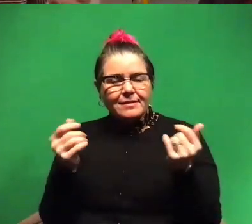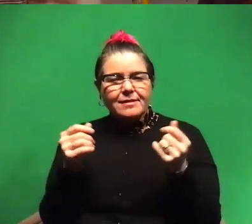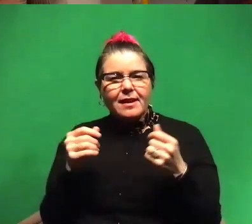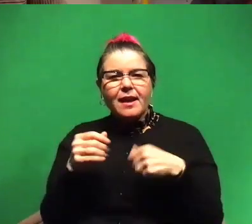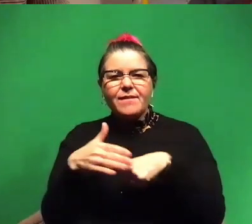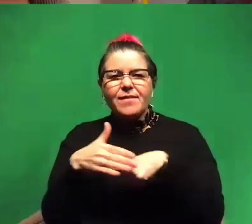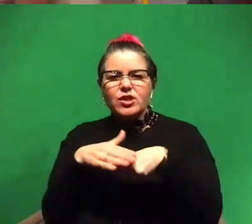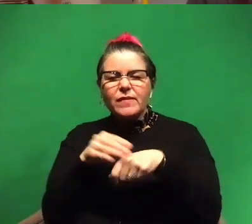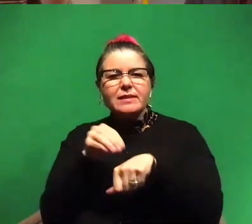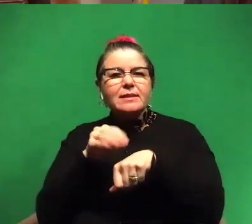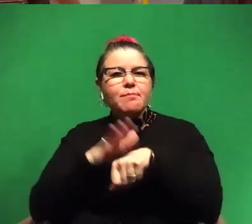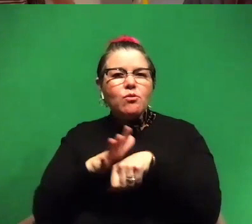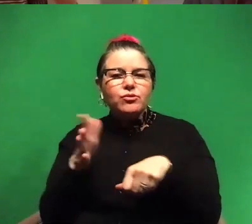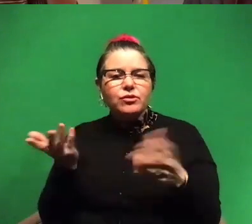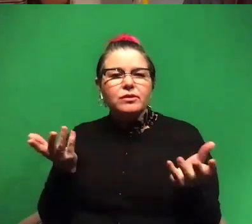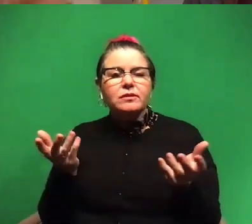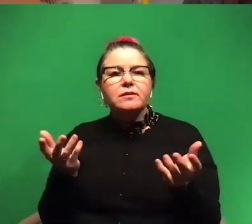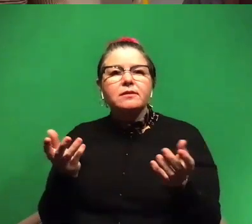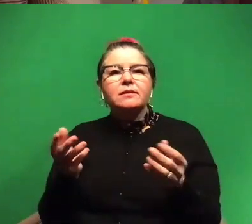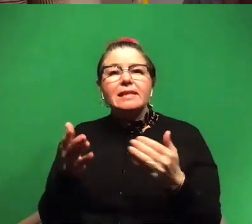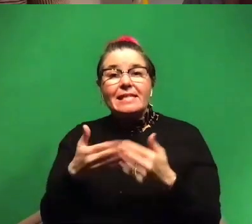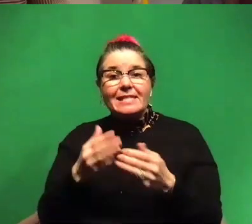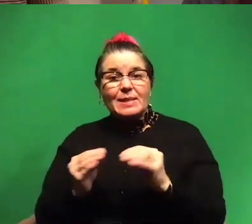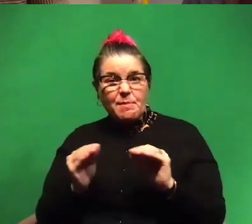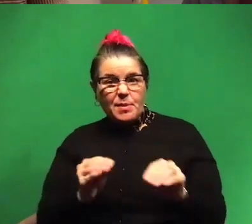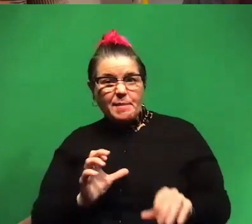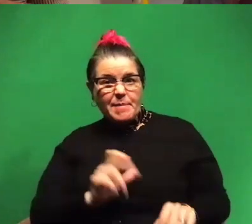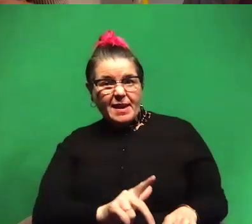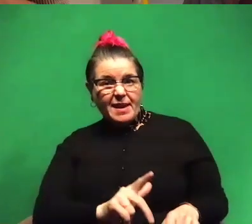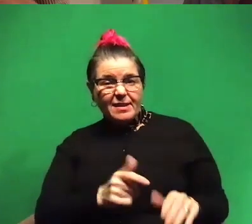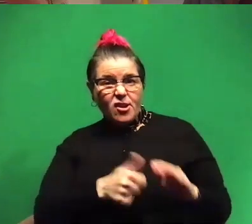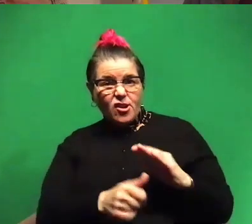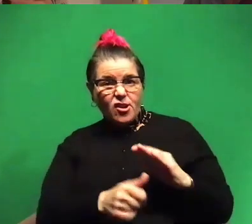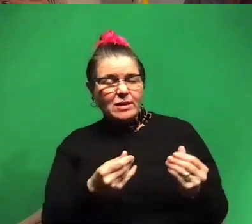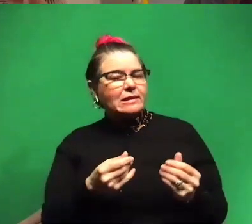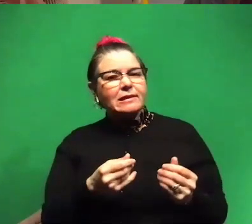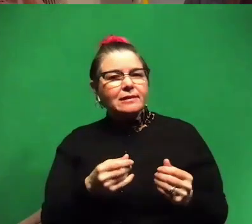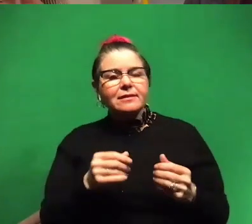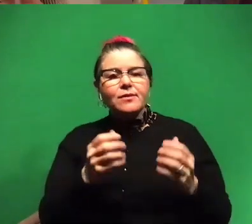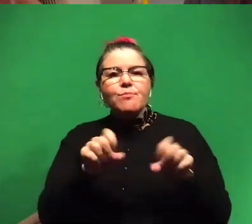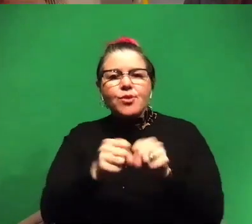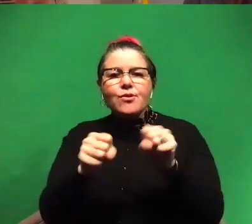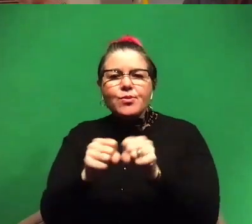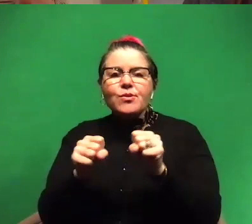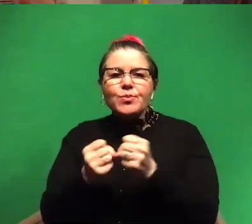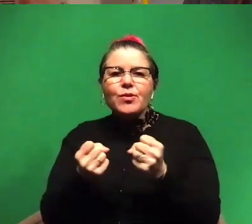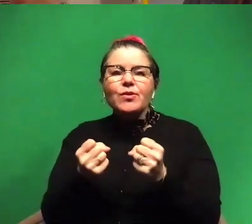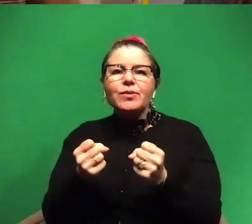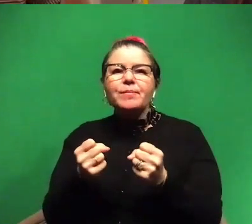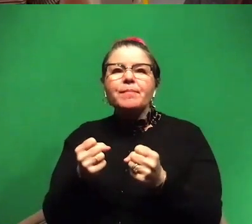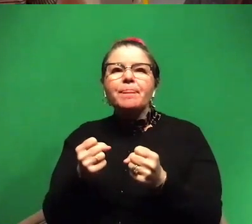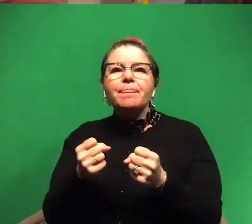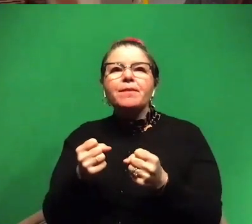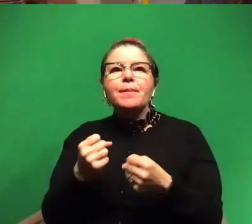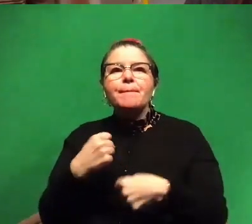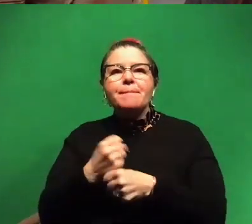surface exposure of it. So you can't, it's not easy to just put it back in, because when you've broken it all up, you've actually made the